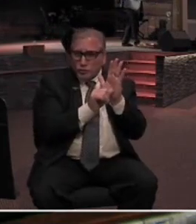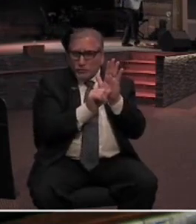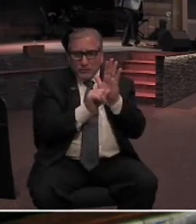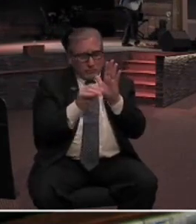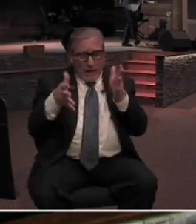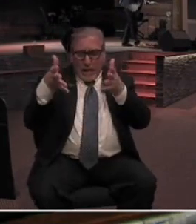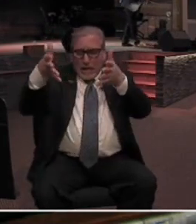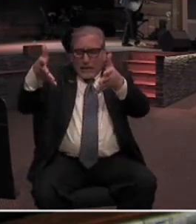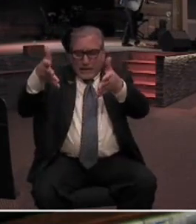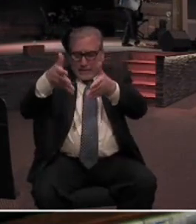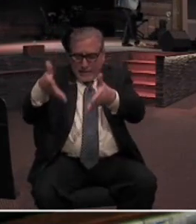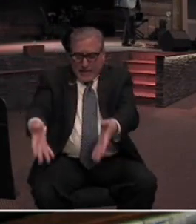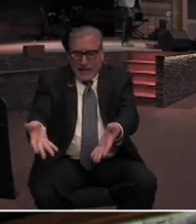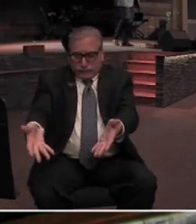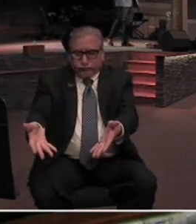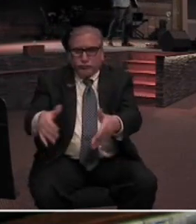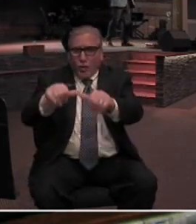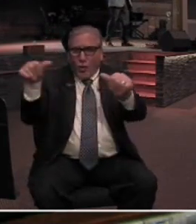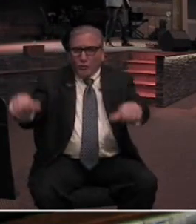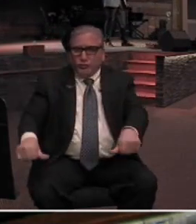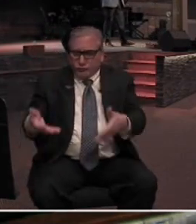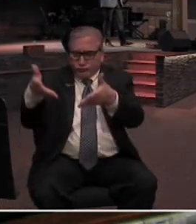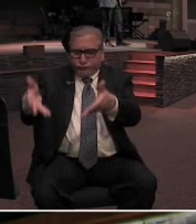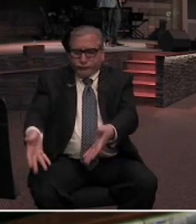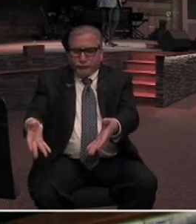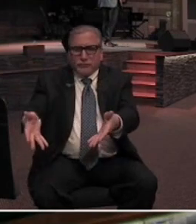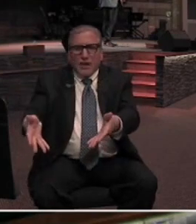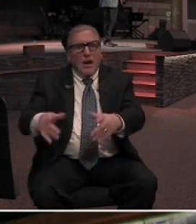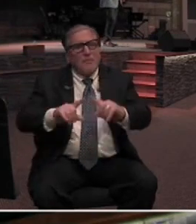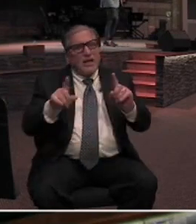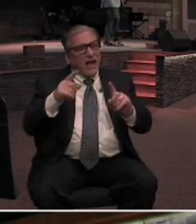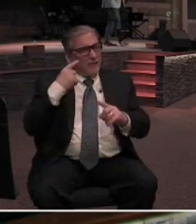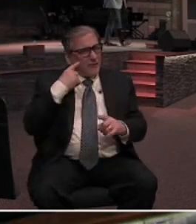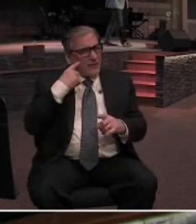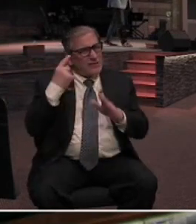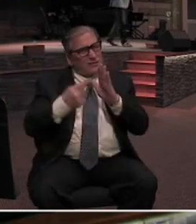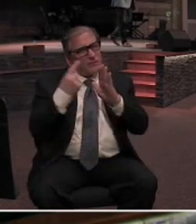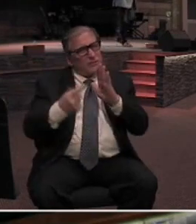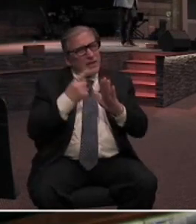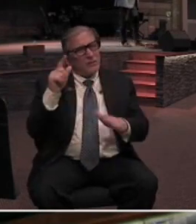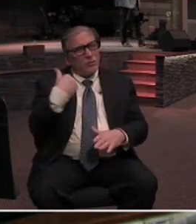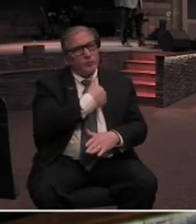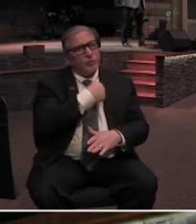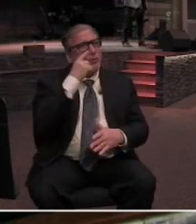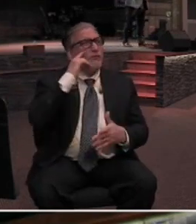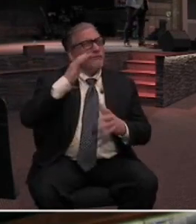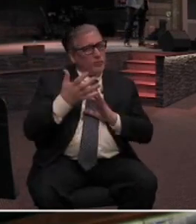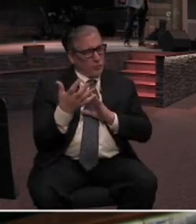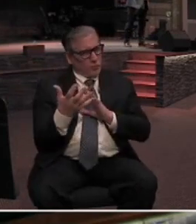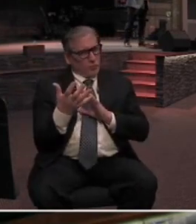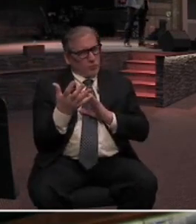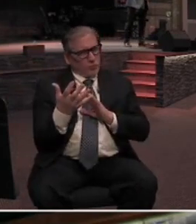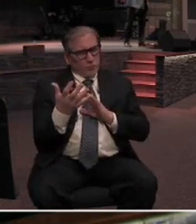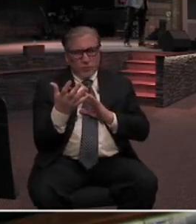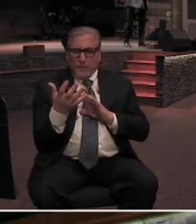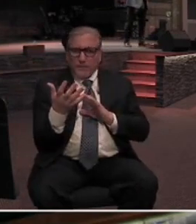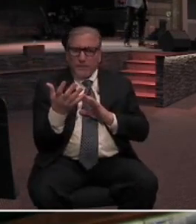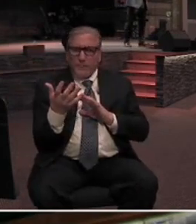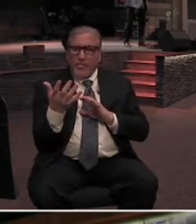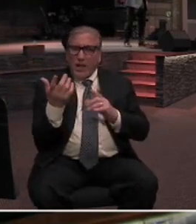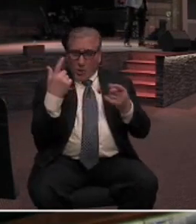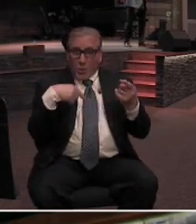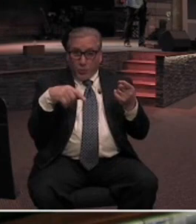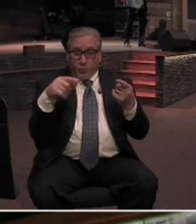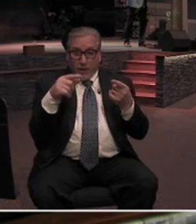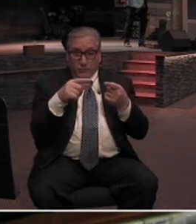the altar and leave it there. But I think sometimes we get confused because when we get